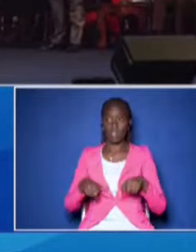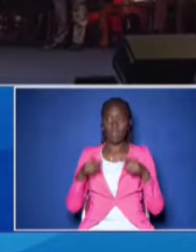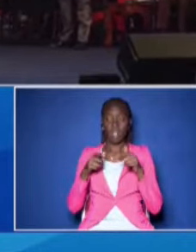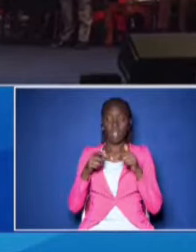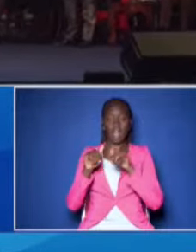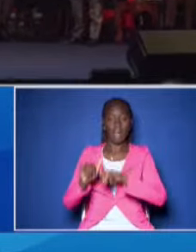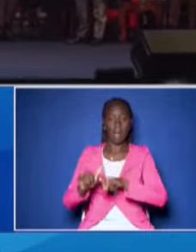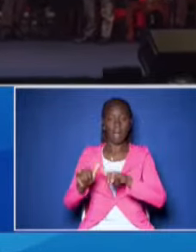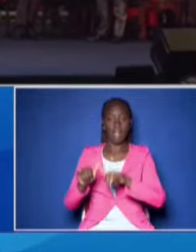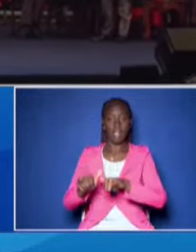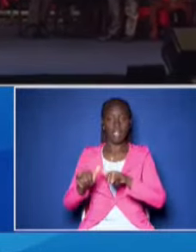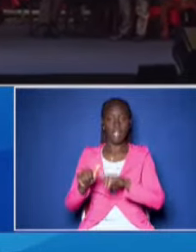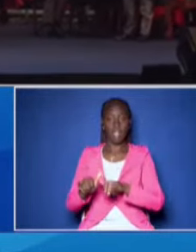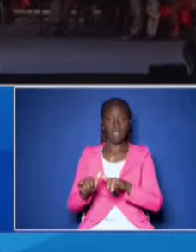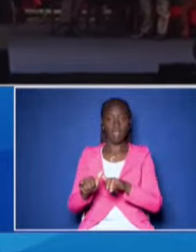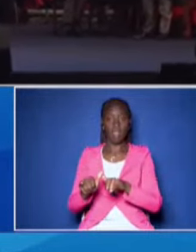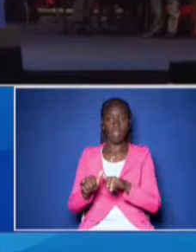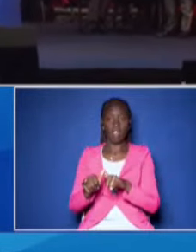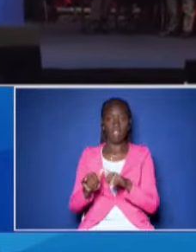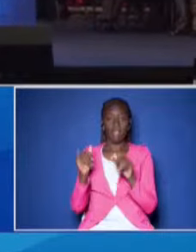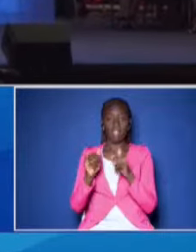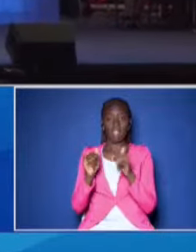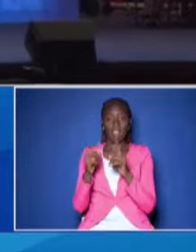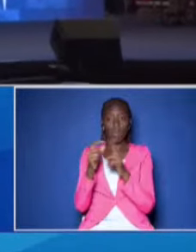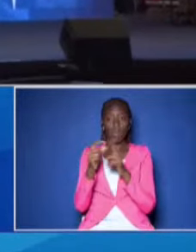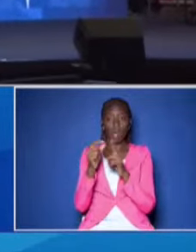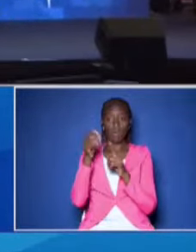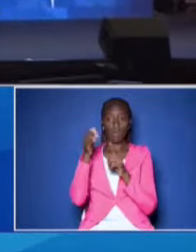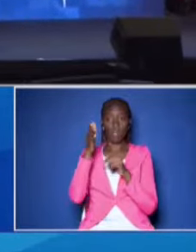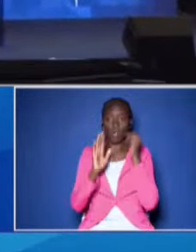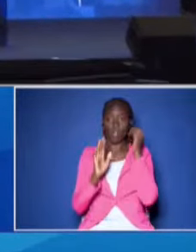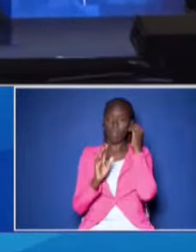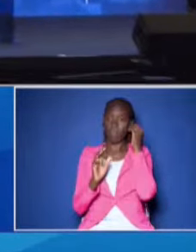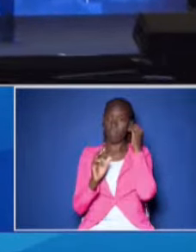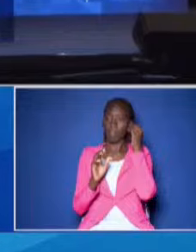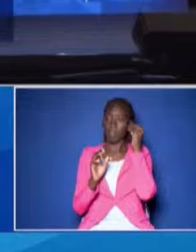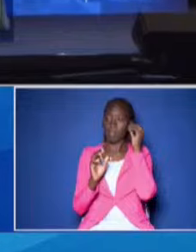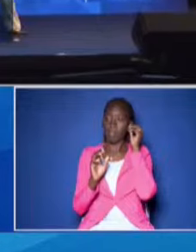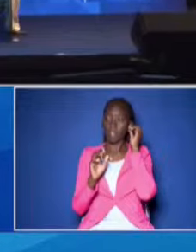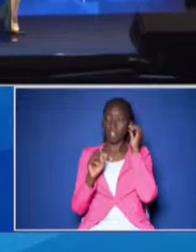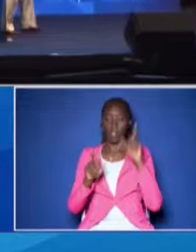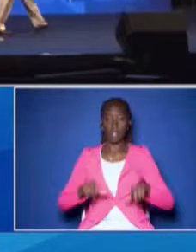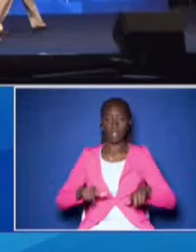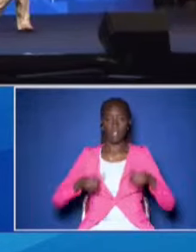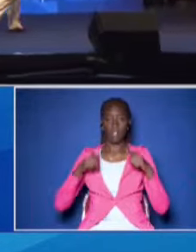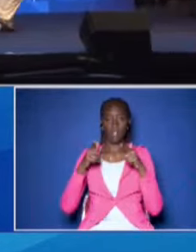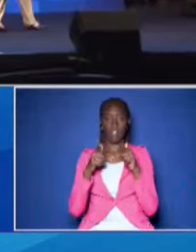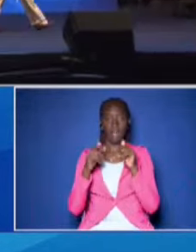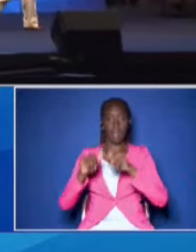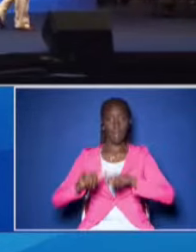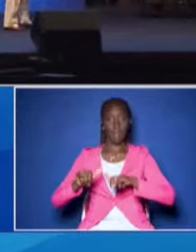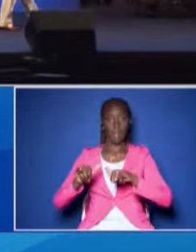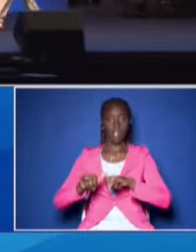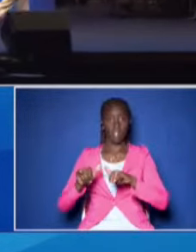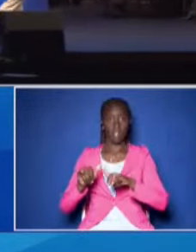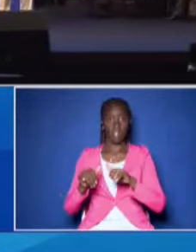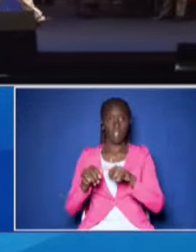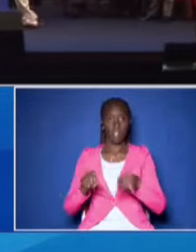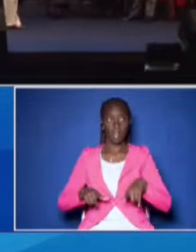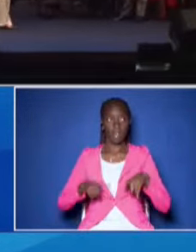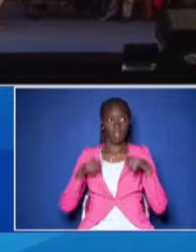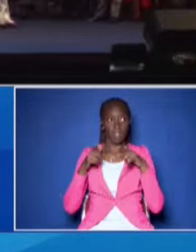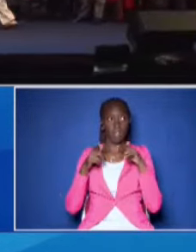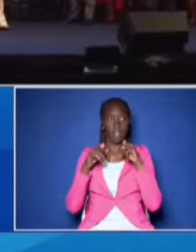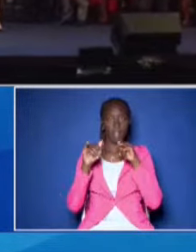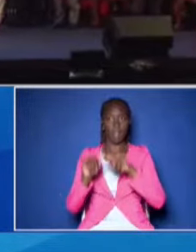abideth they after be the word of God liveth and abideth liveth